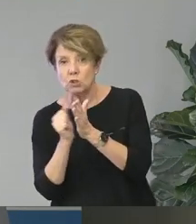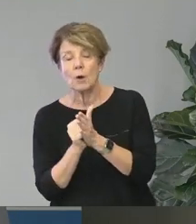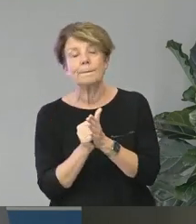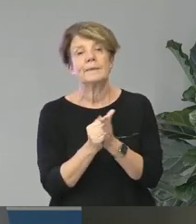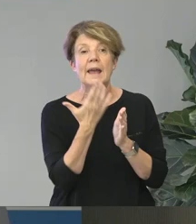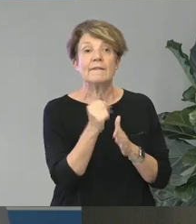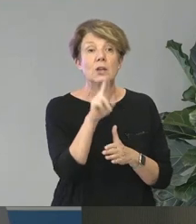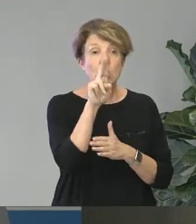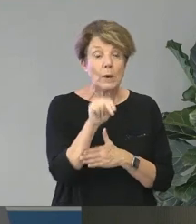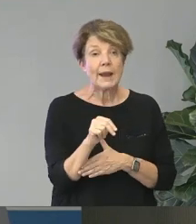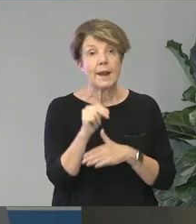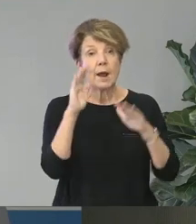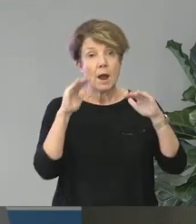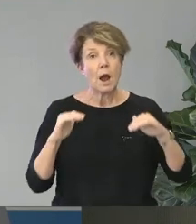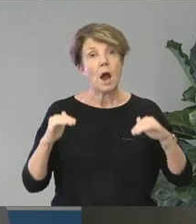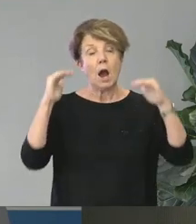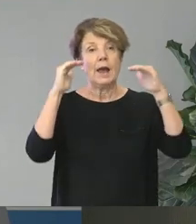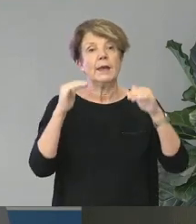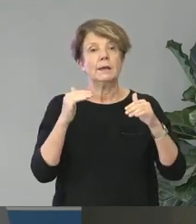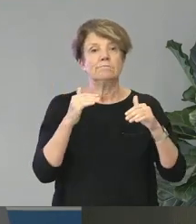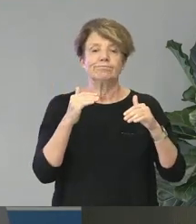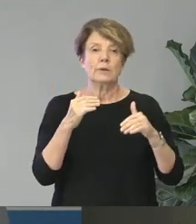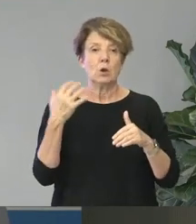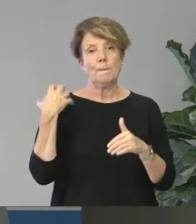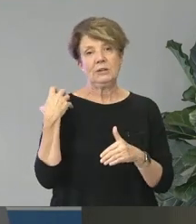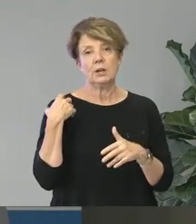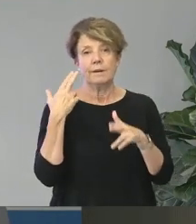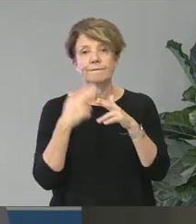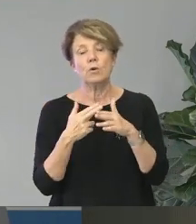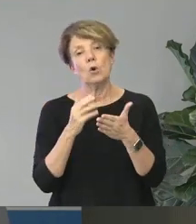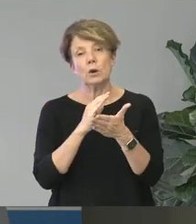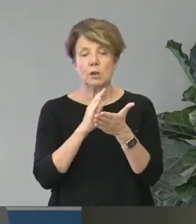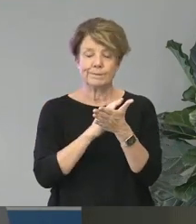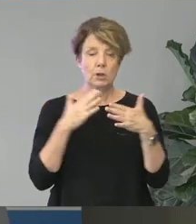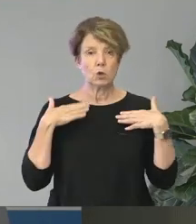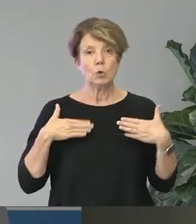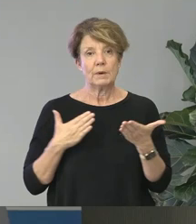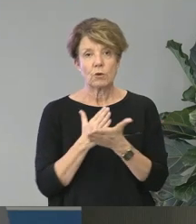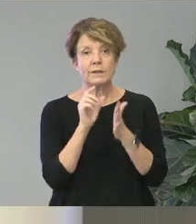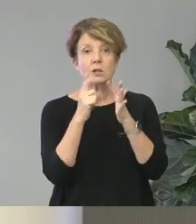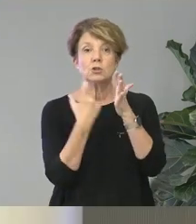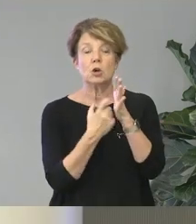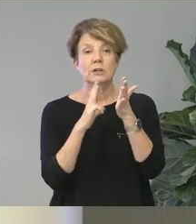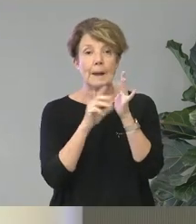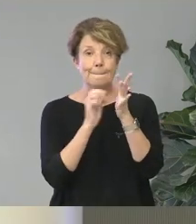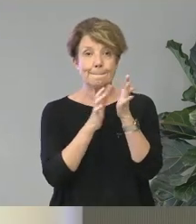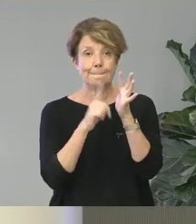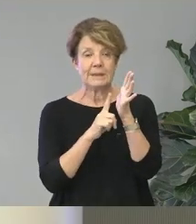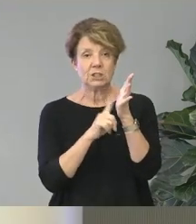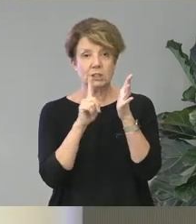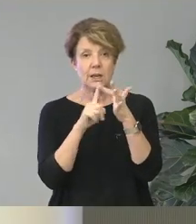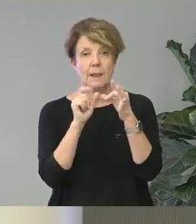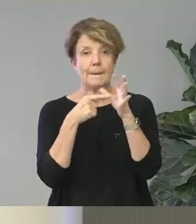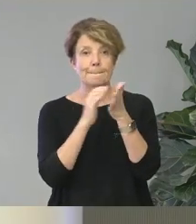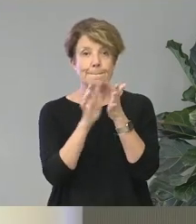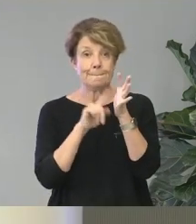United Nations High Commissioner for Human Rights, Dr. Michelle Bachelet. And we conducted a series of